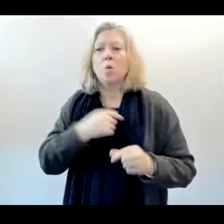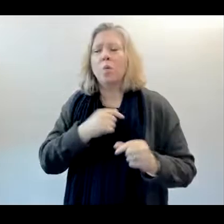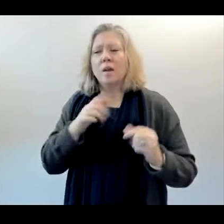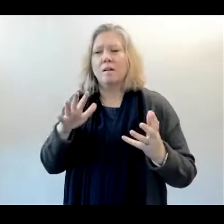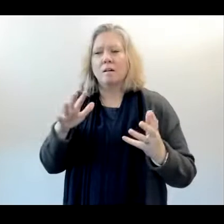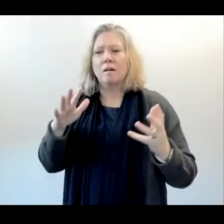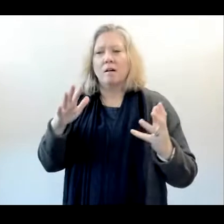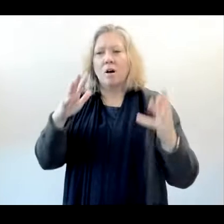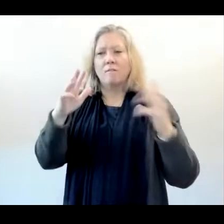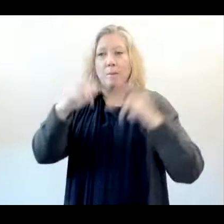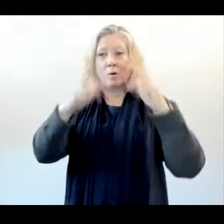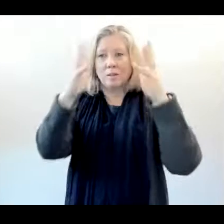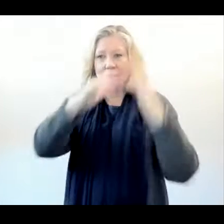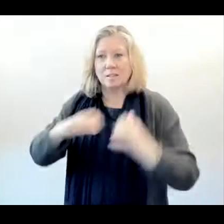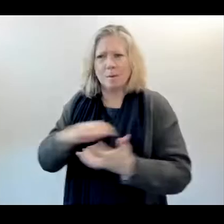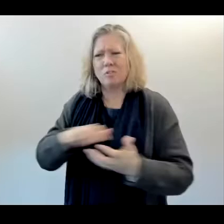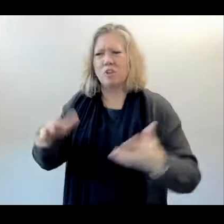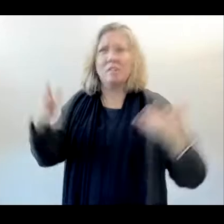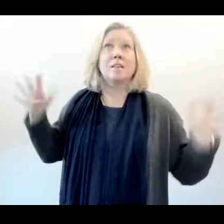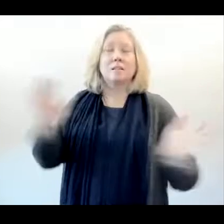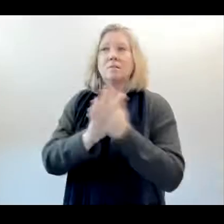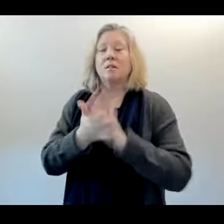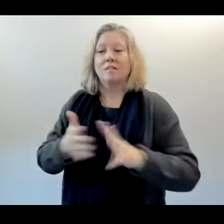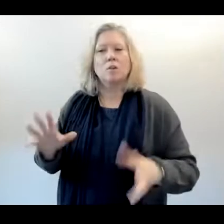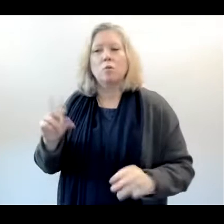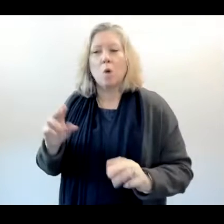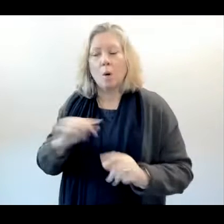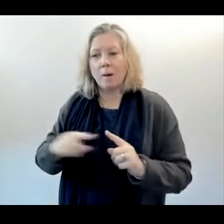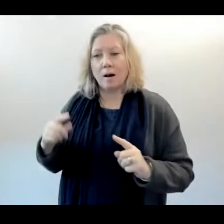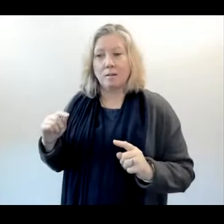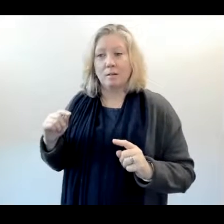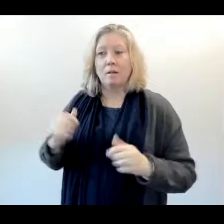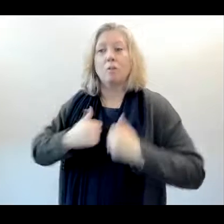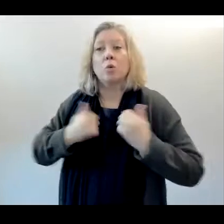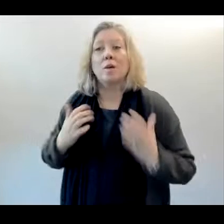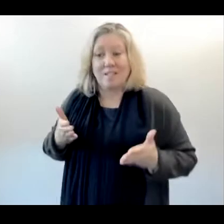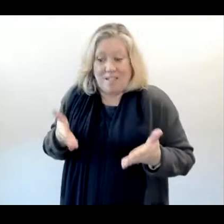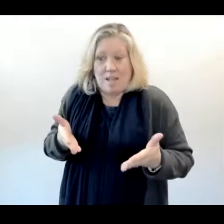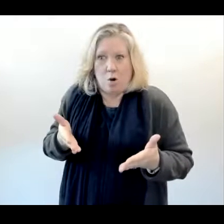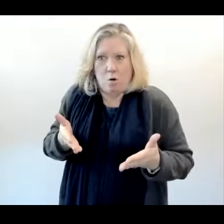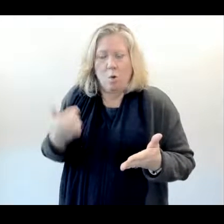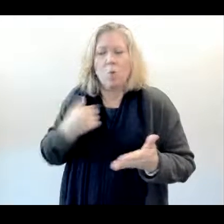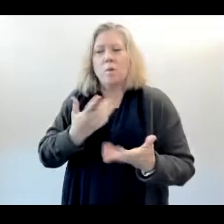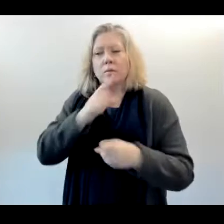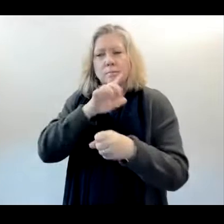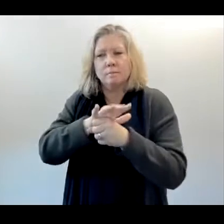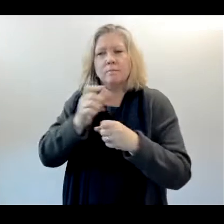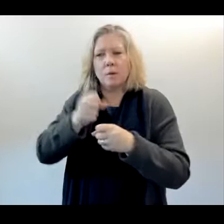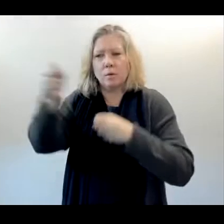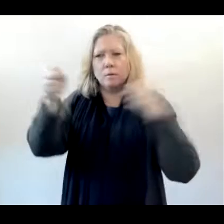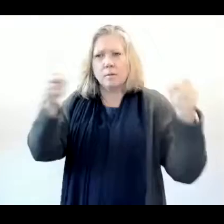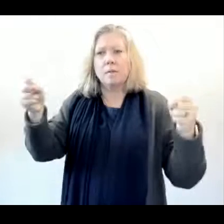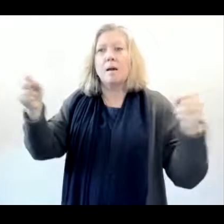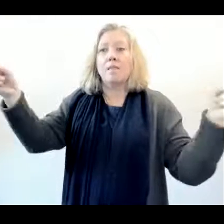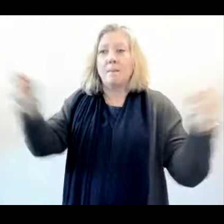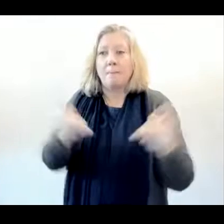everyone who are the 411 residents who are there, they will be relocated back into this